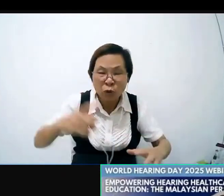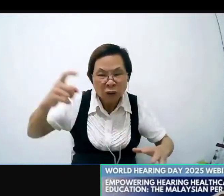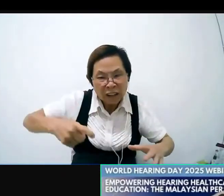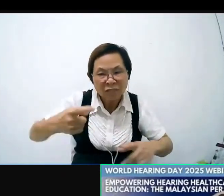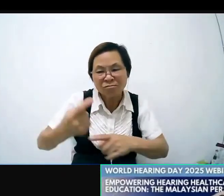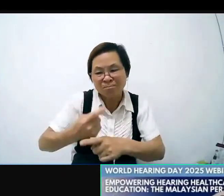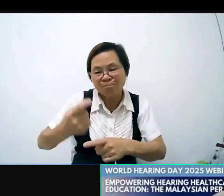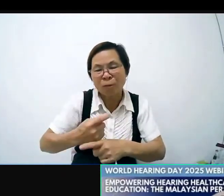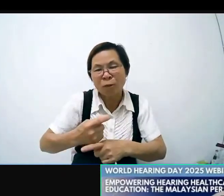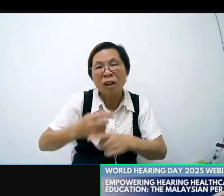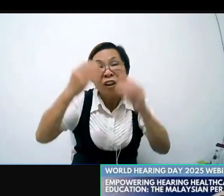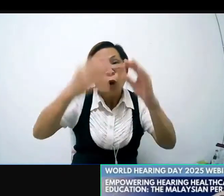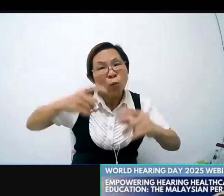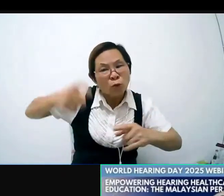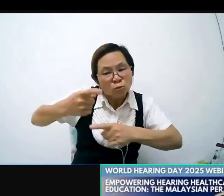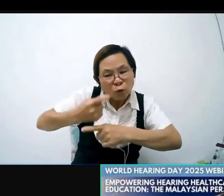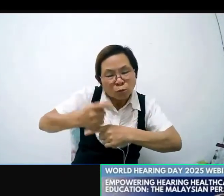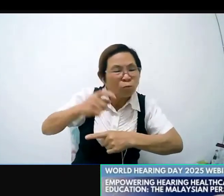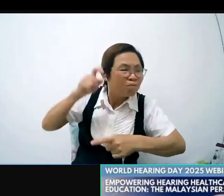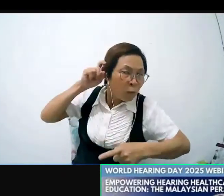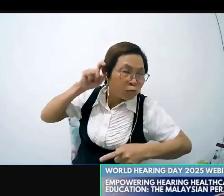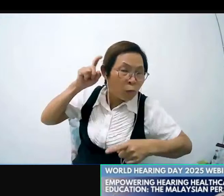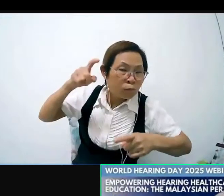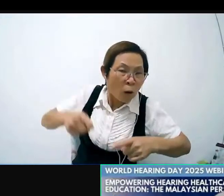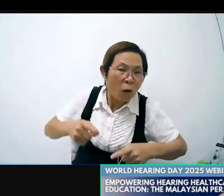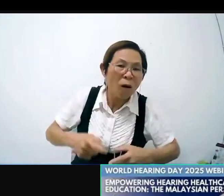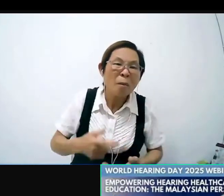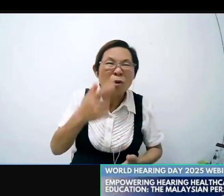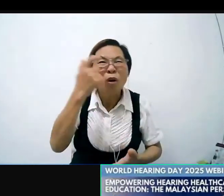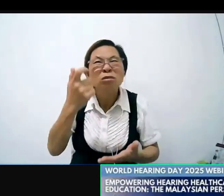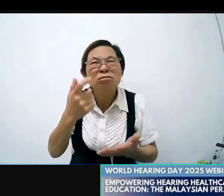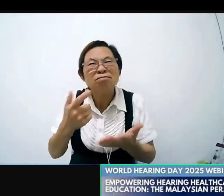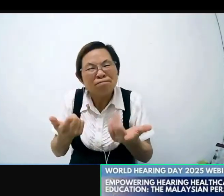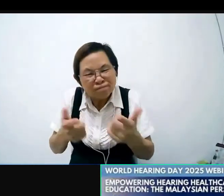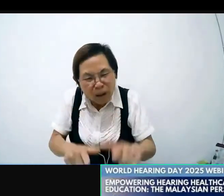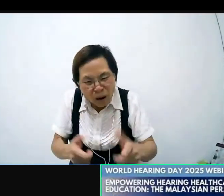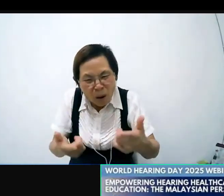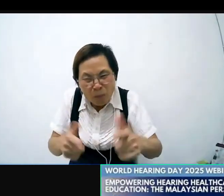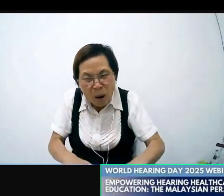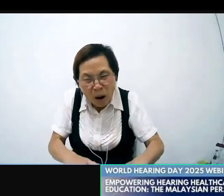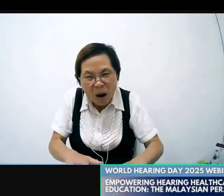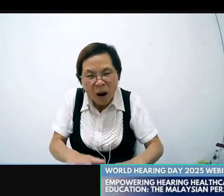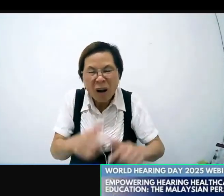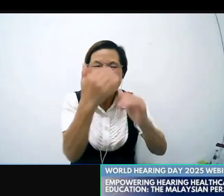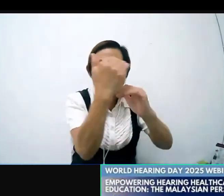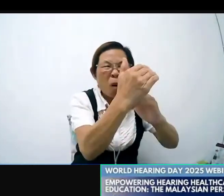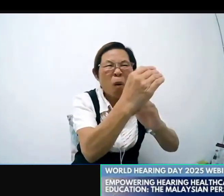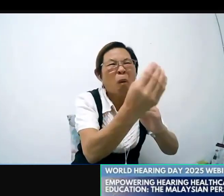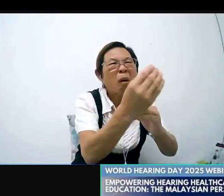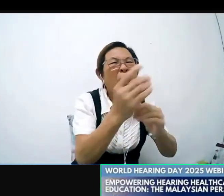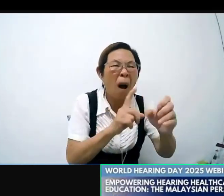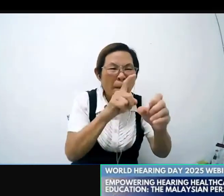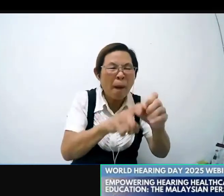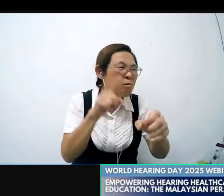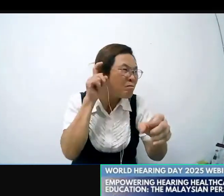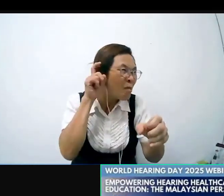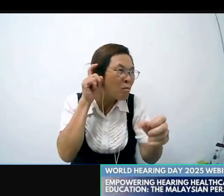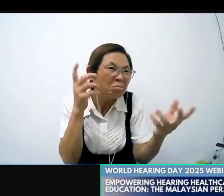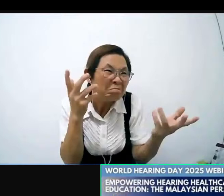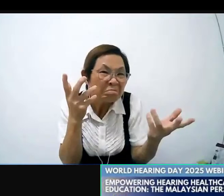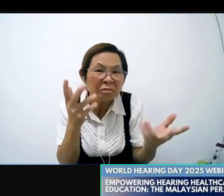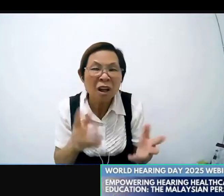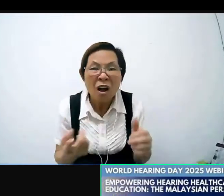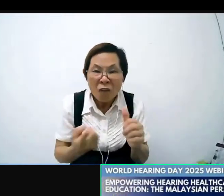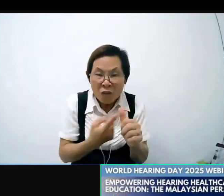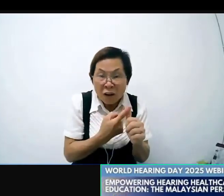training about that. But we know there's circumstances that have the limitation about that. But I think the first or